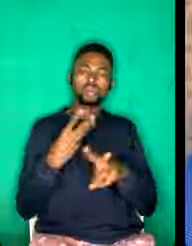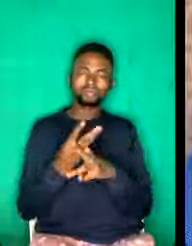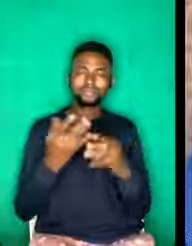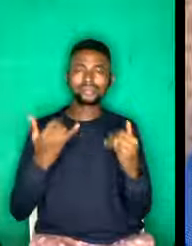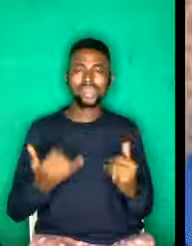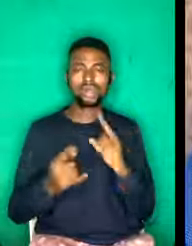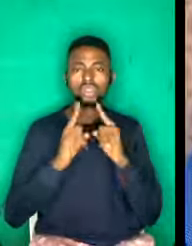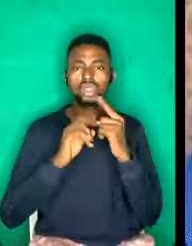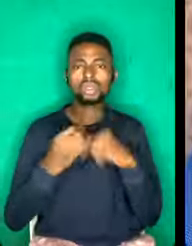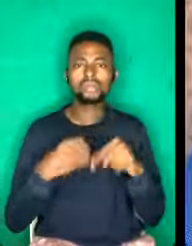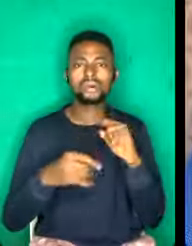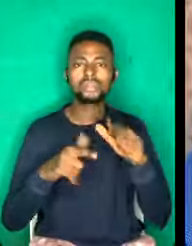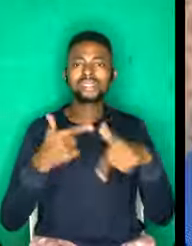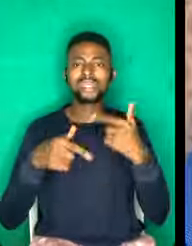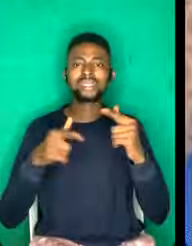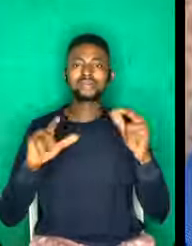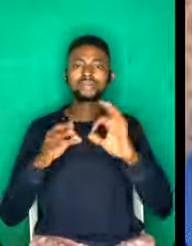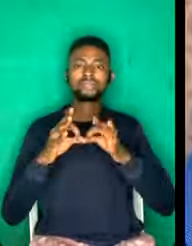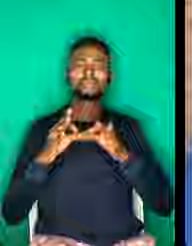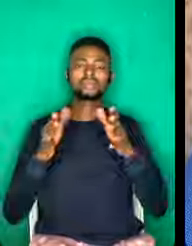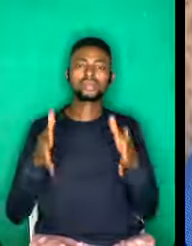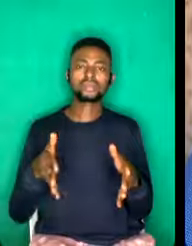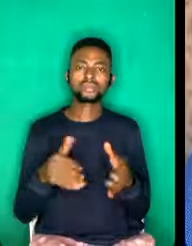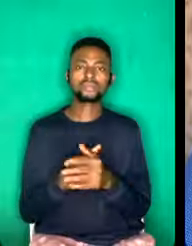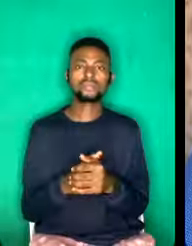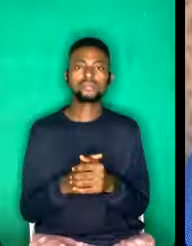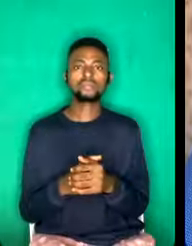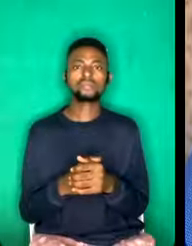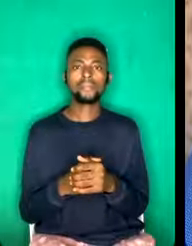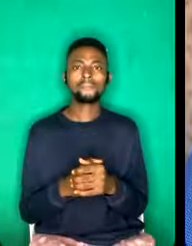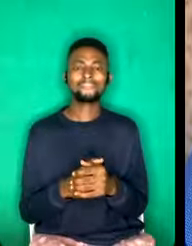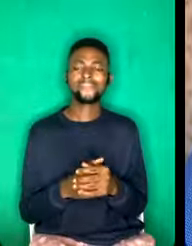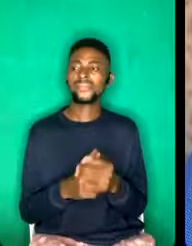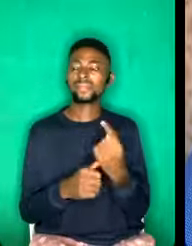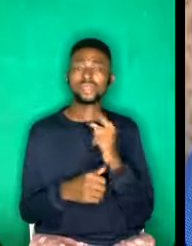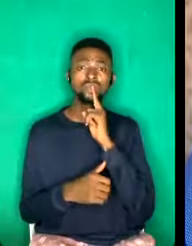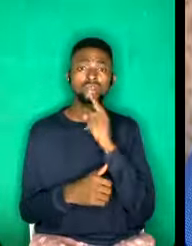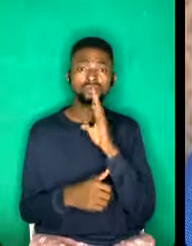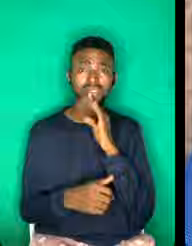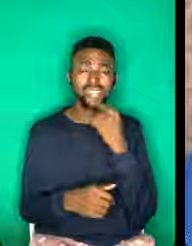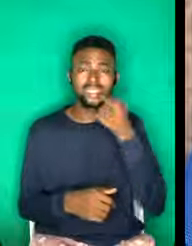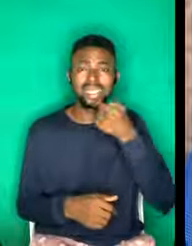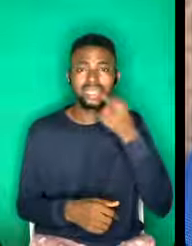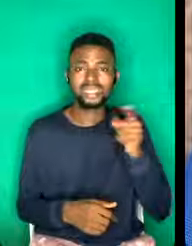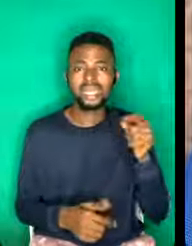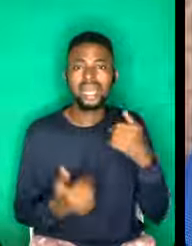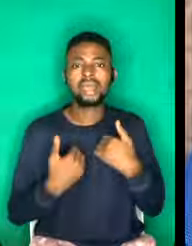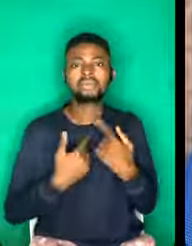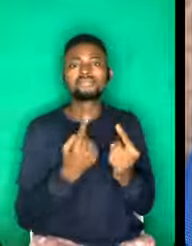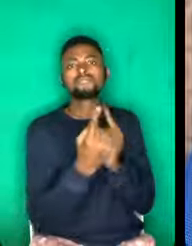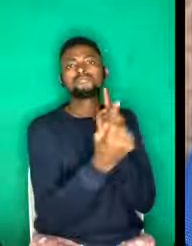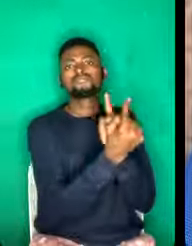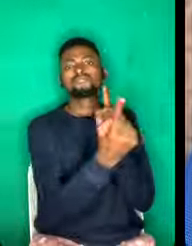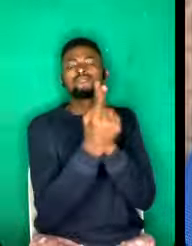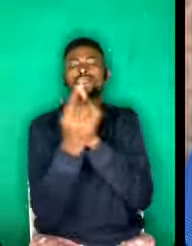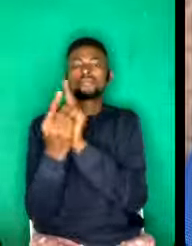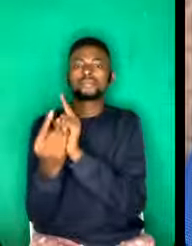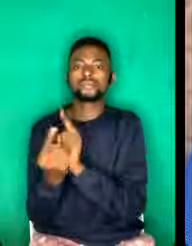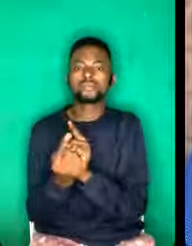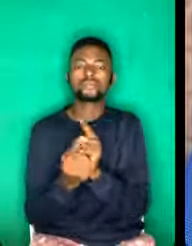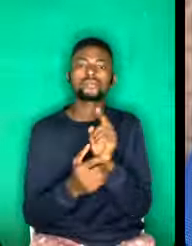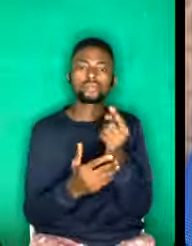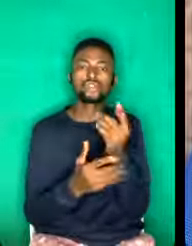language interpreters. In fact, Yes. the truth be said, I've come across some awful, I'm sorry to say,